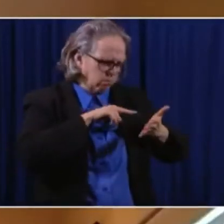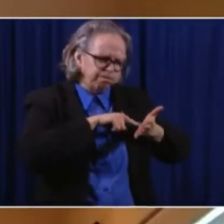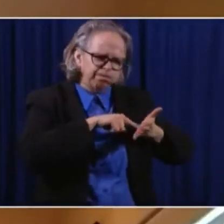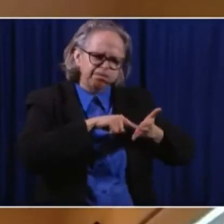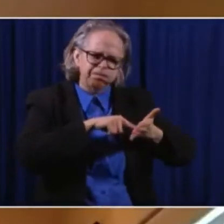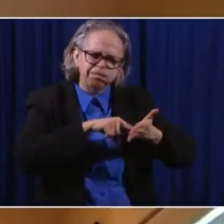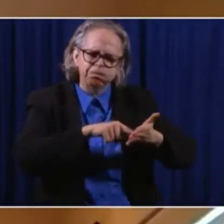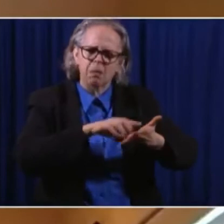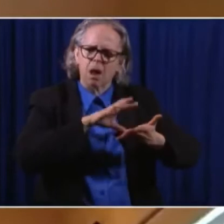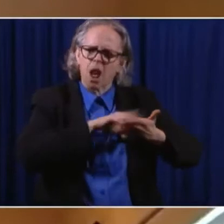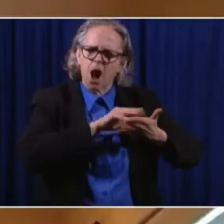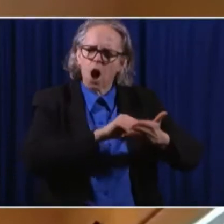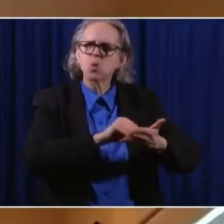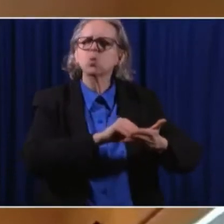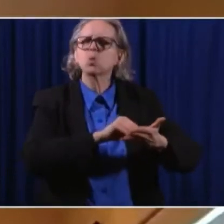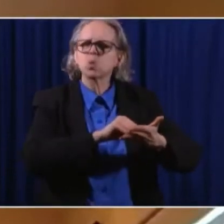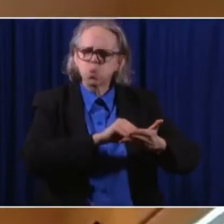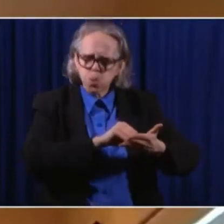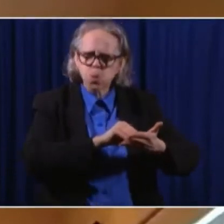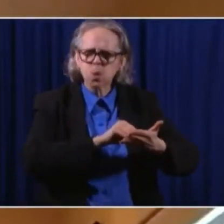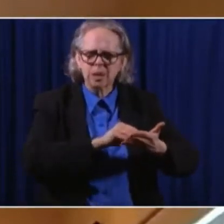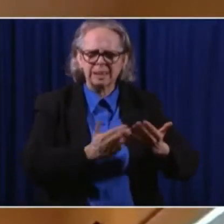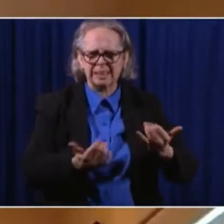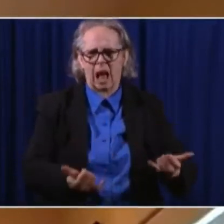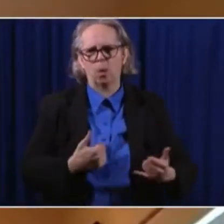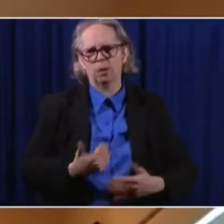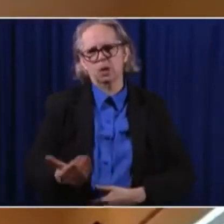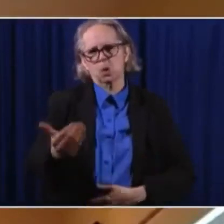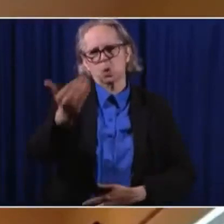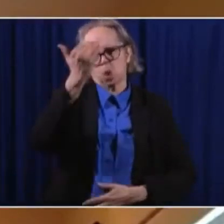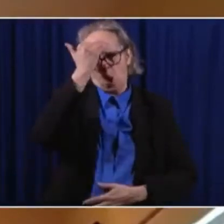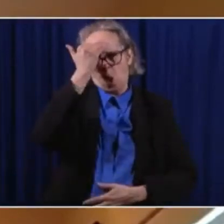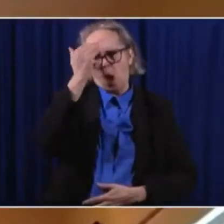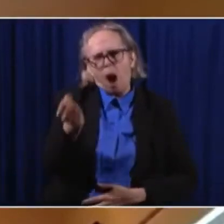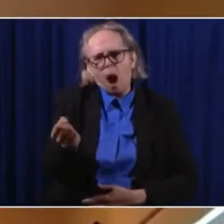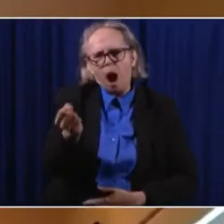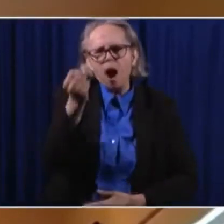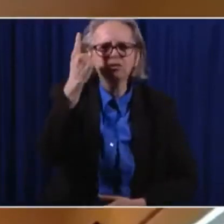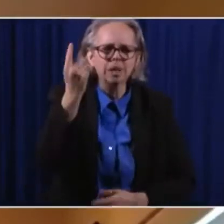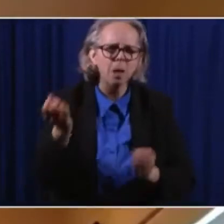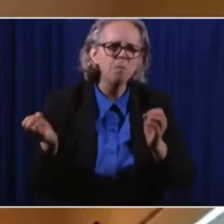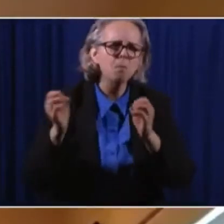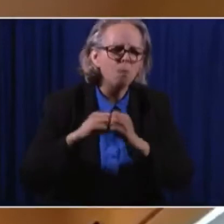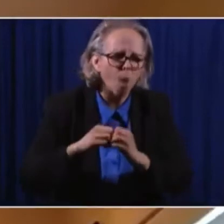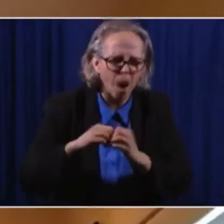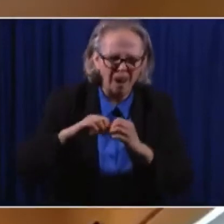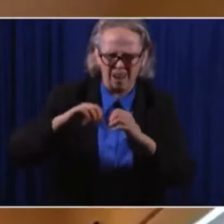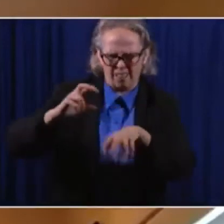how the disease progresses is much more complete. What we know